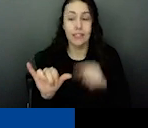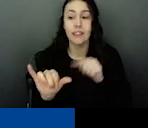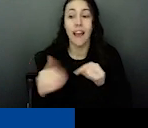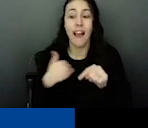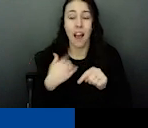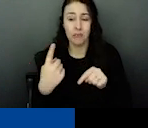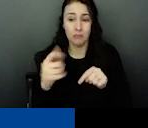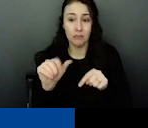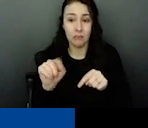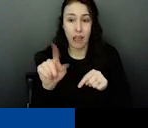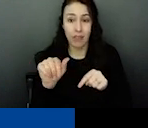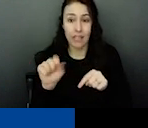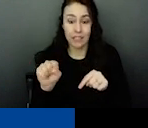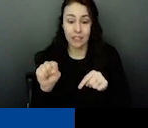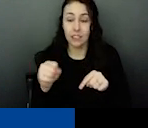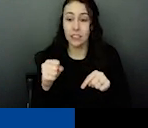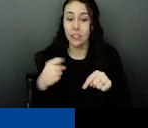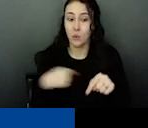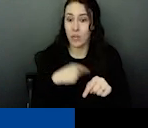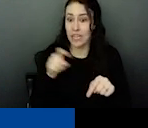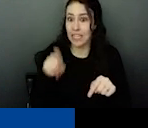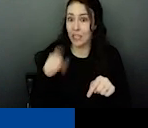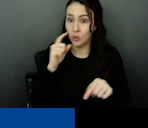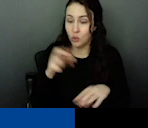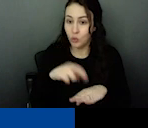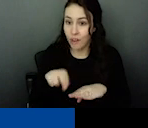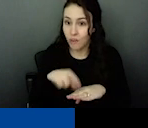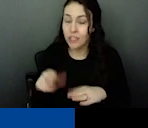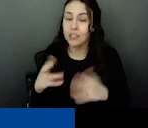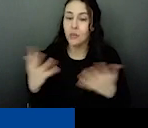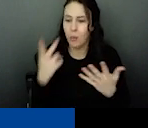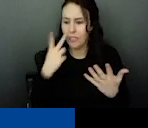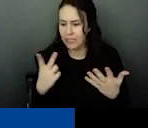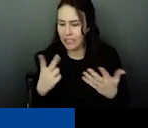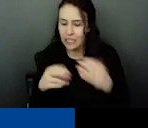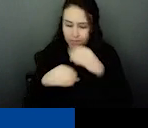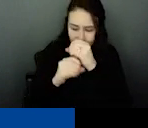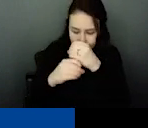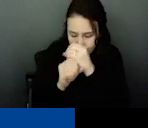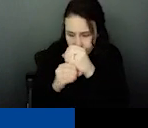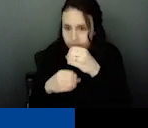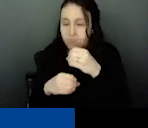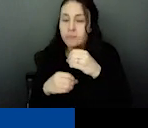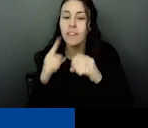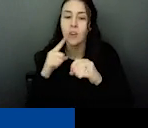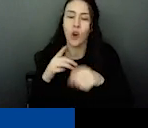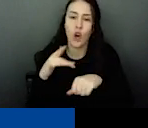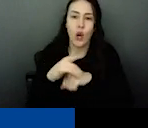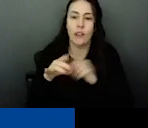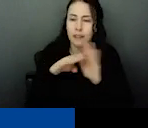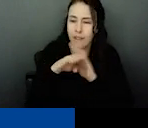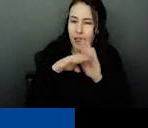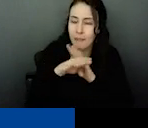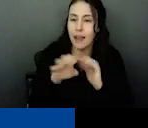to be able to reference the things that we were seeing under the microscope and early developmental embryos of different